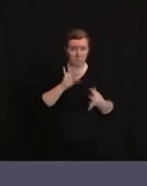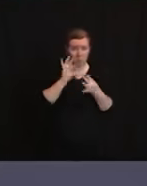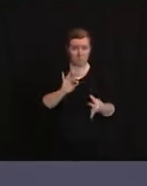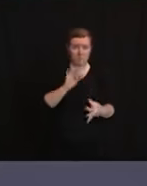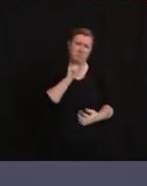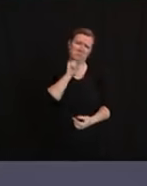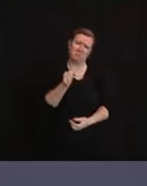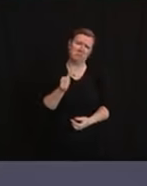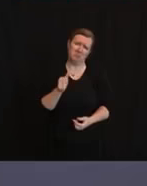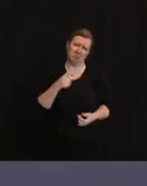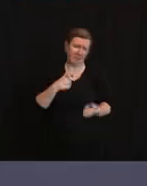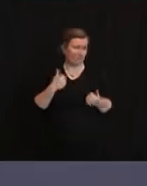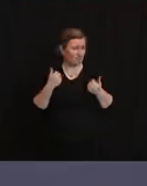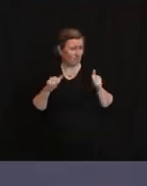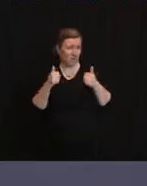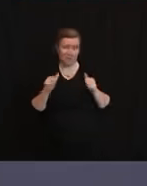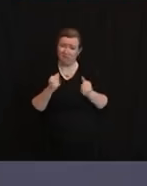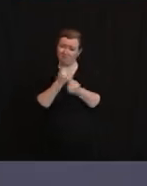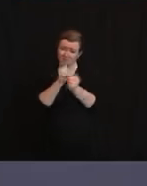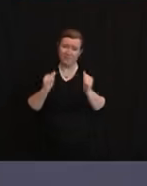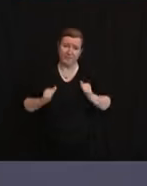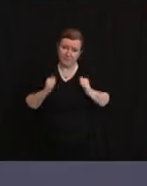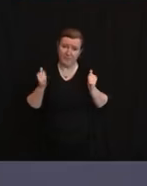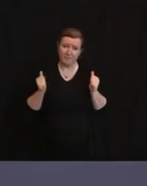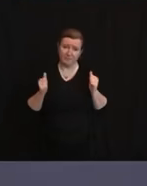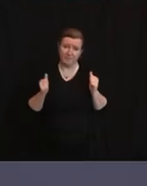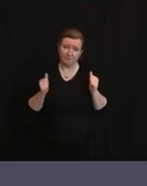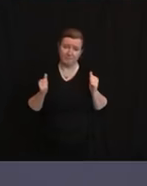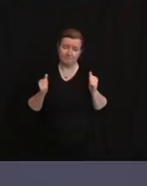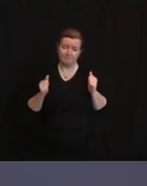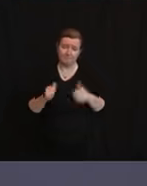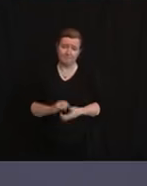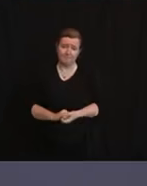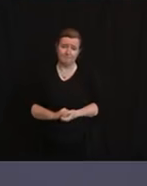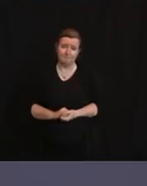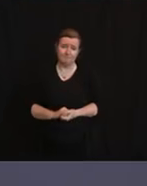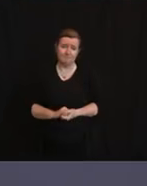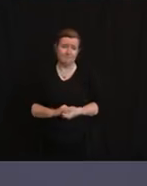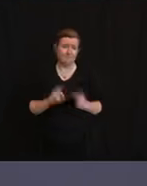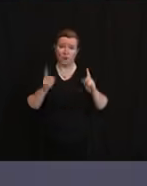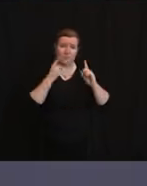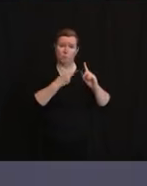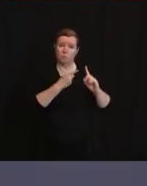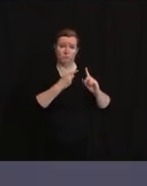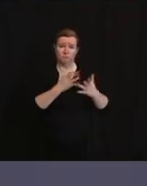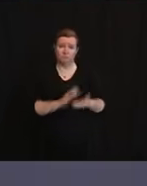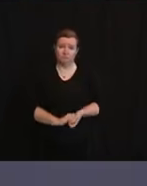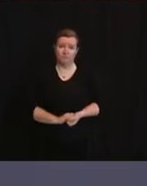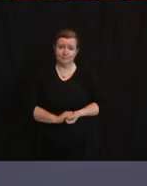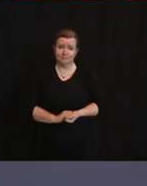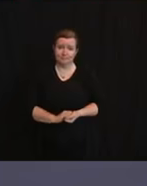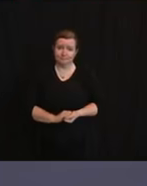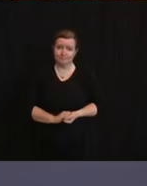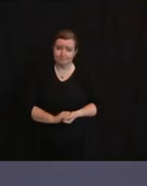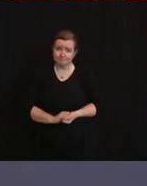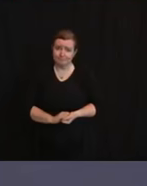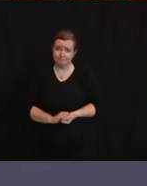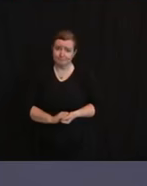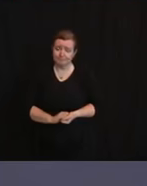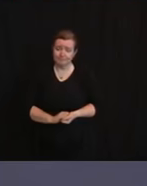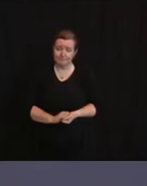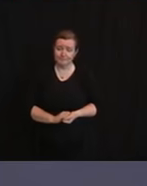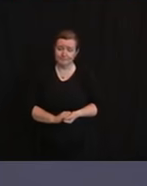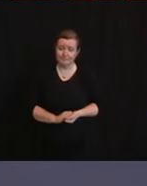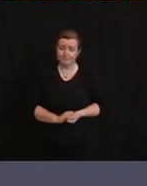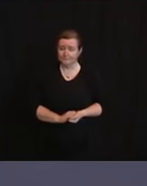to admit that. We are absolutely desperately trying to save every life we can. Our heart, trust me, is